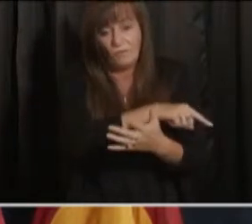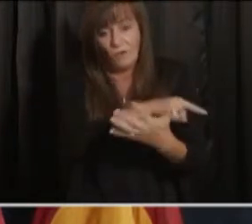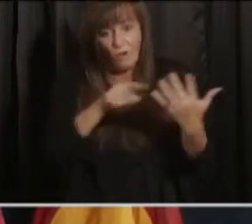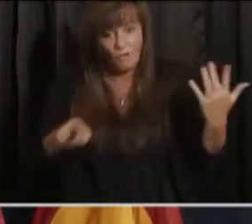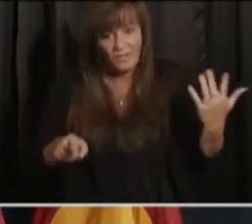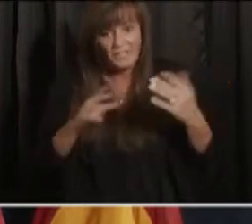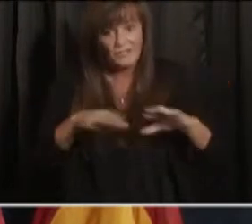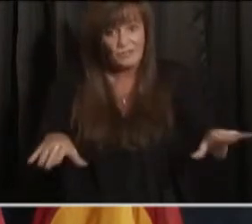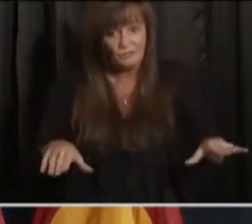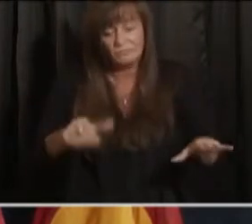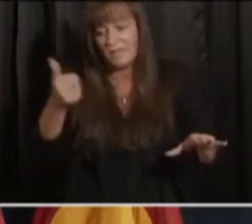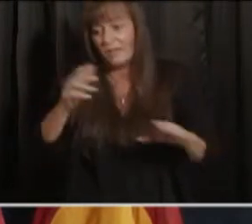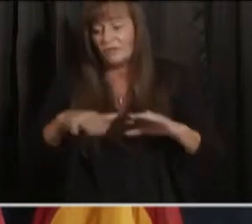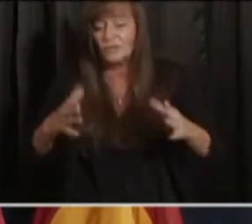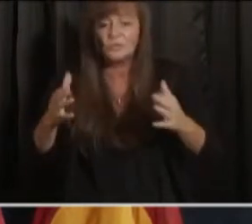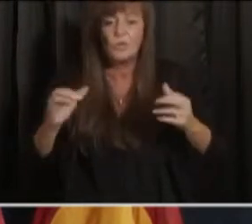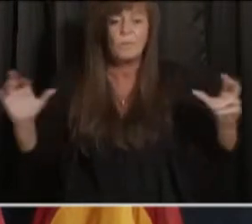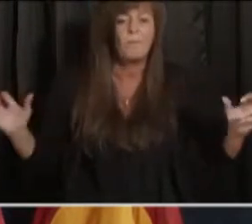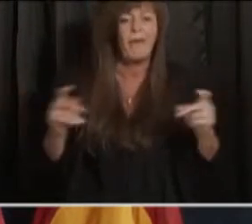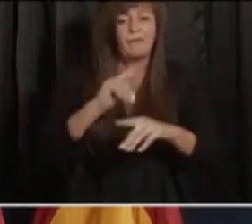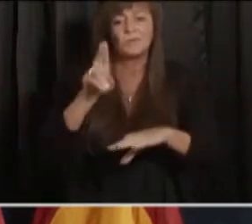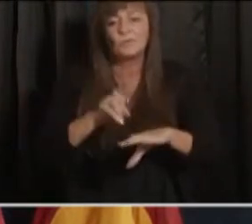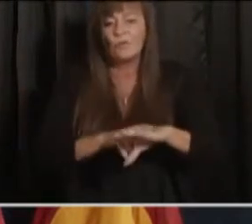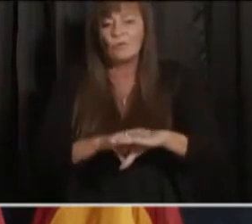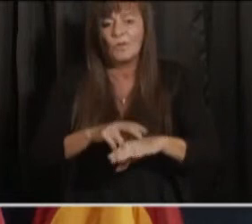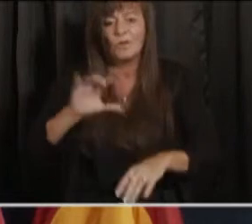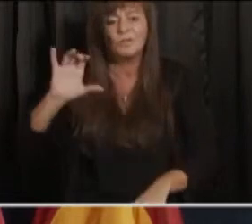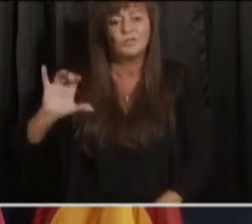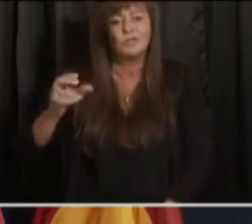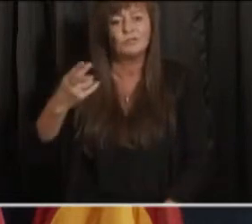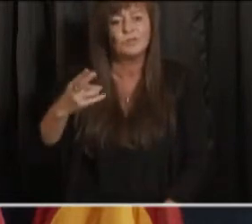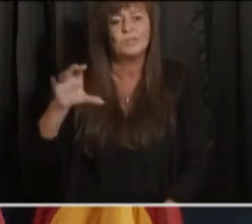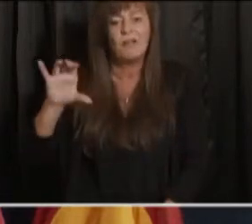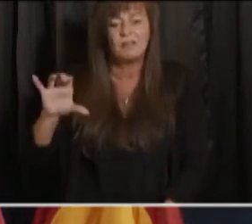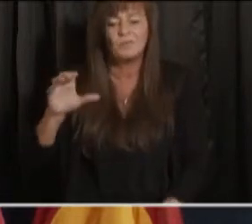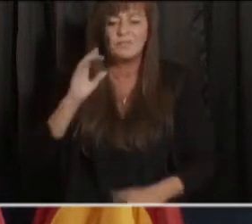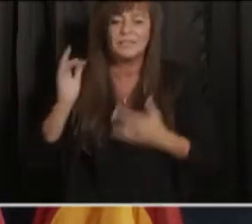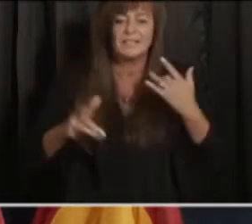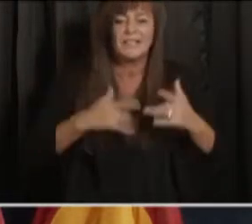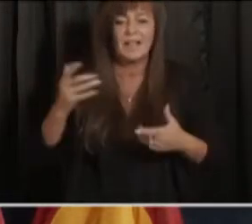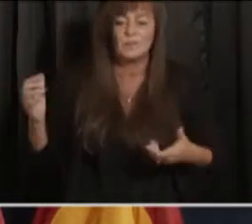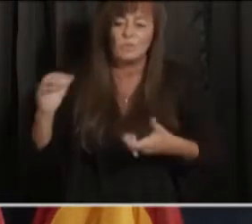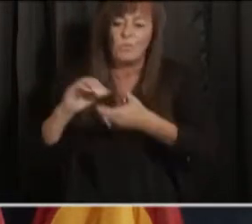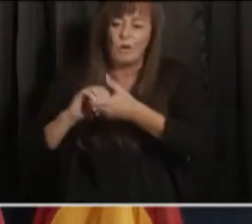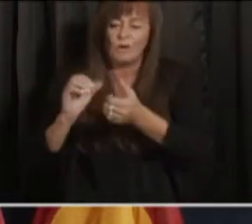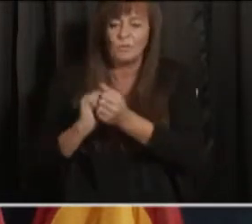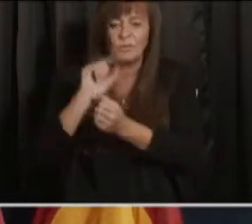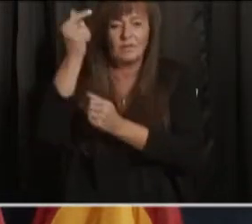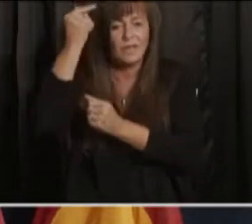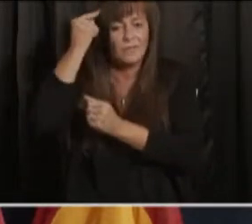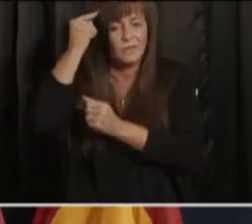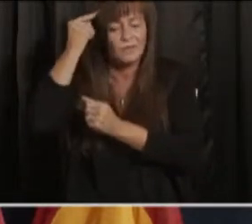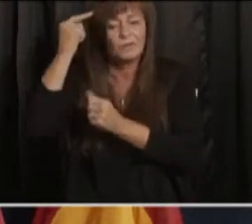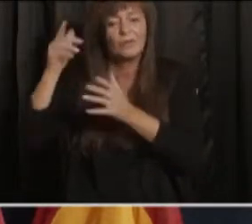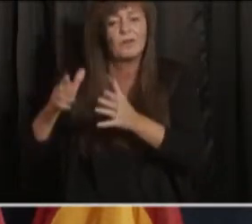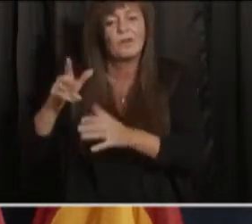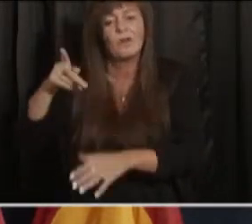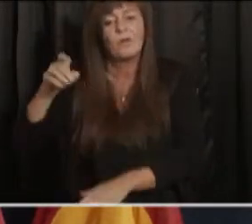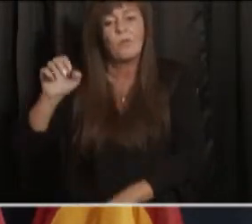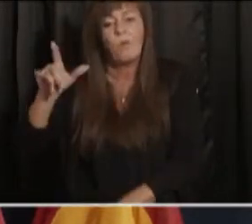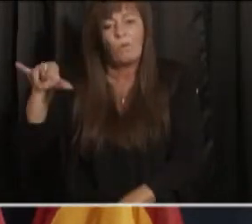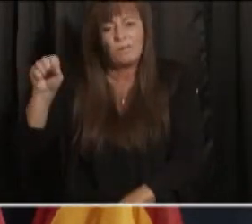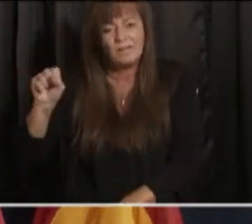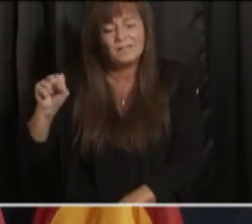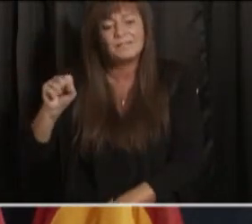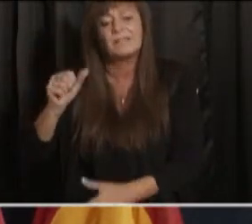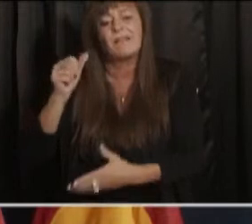return to normal, Children's Hospital Colorado is excited to partner with Governor Polis and the state to offer many opportunities for children and families to